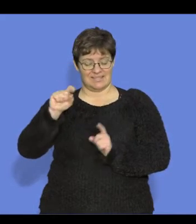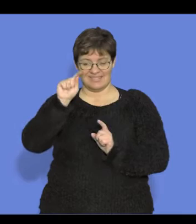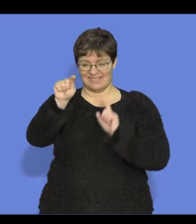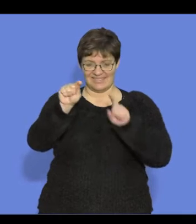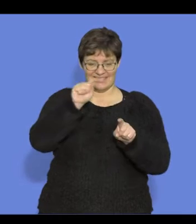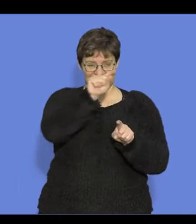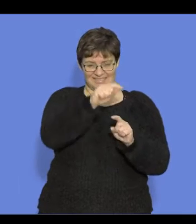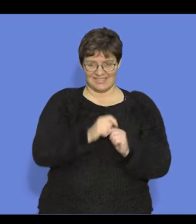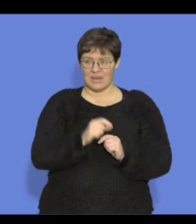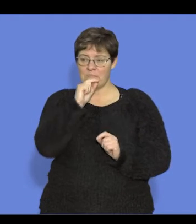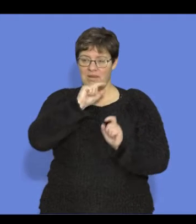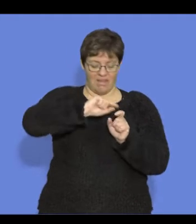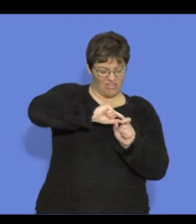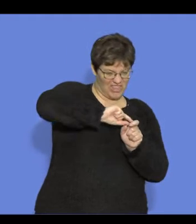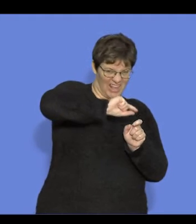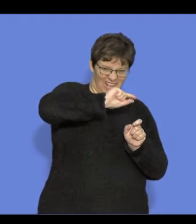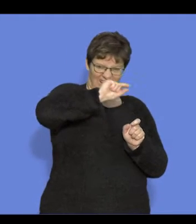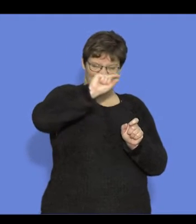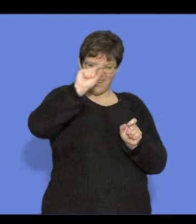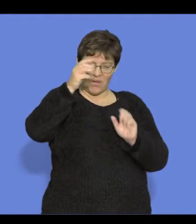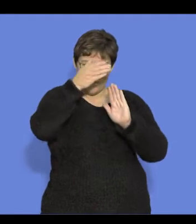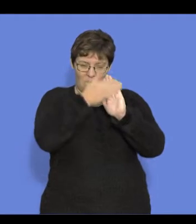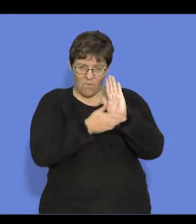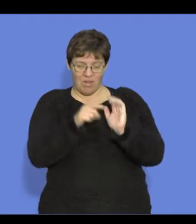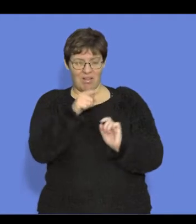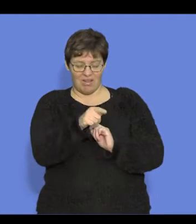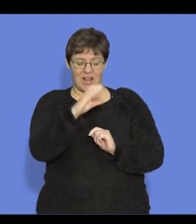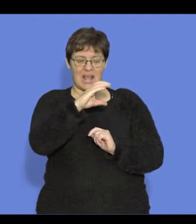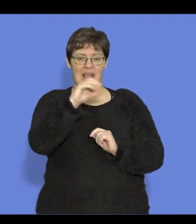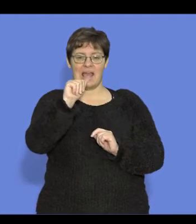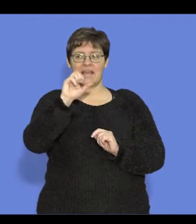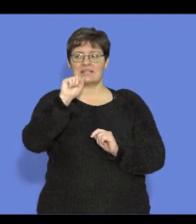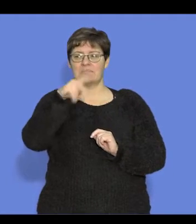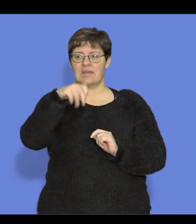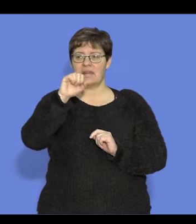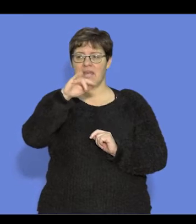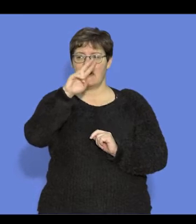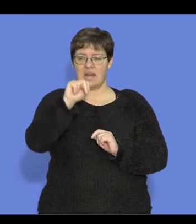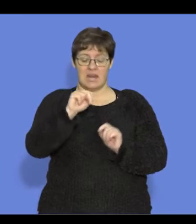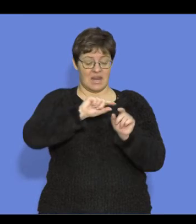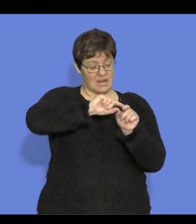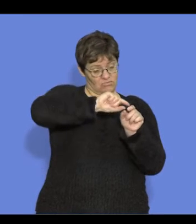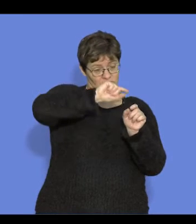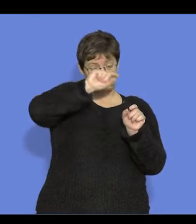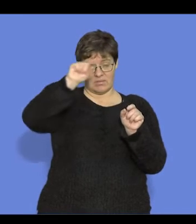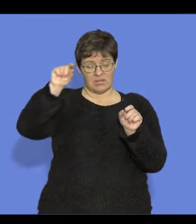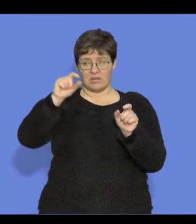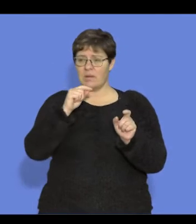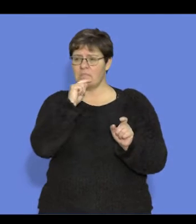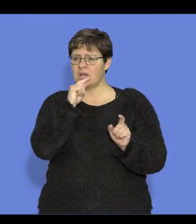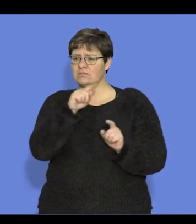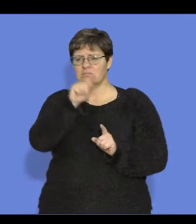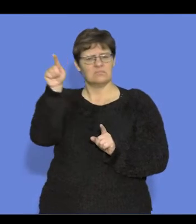is the thickened wall of the Casparian strip. But you'll notice there's no thickened wall here.